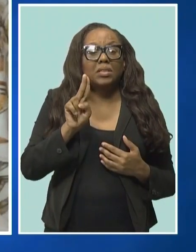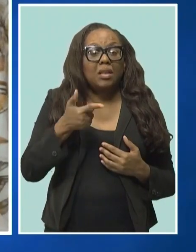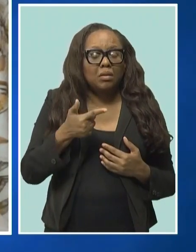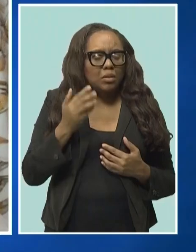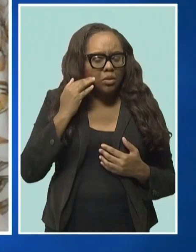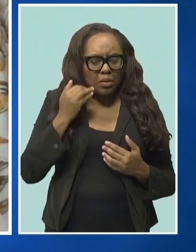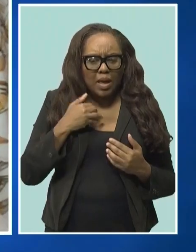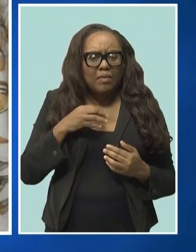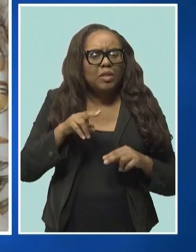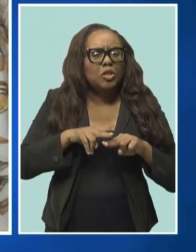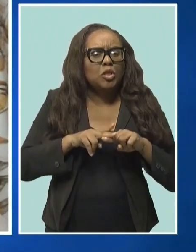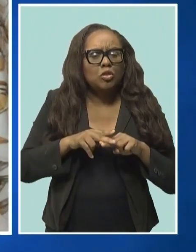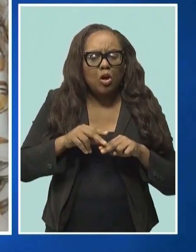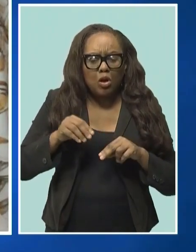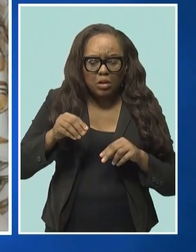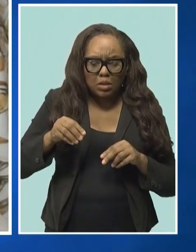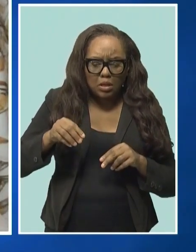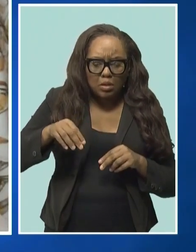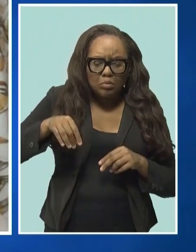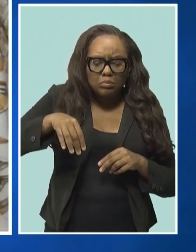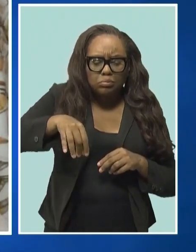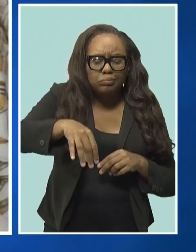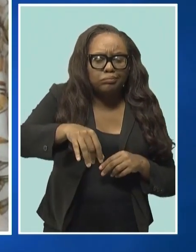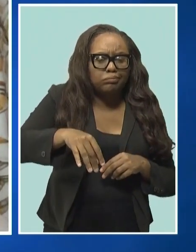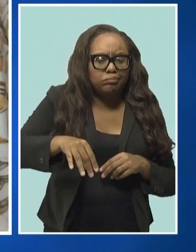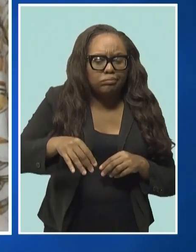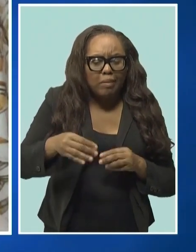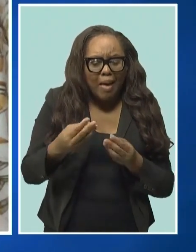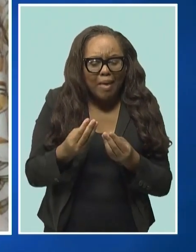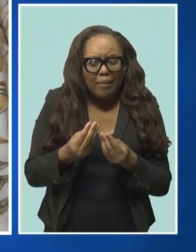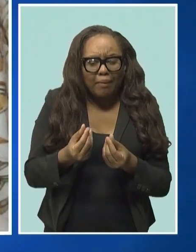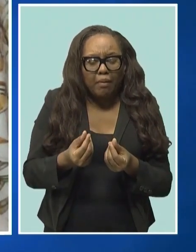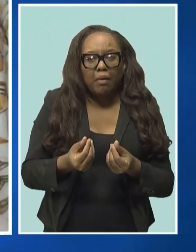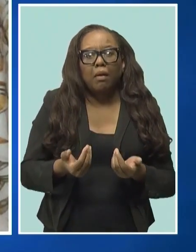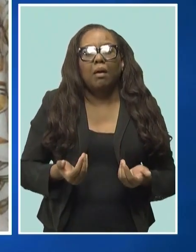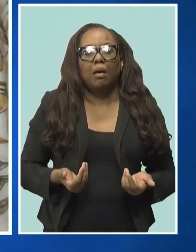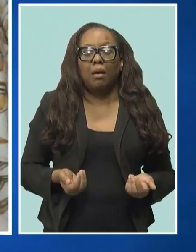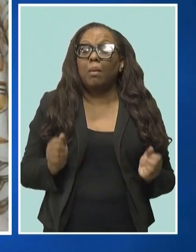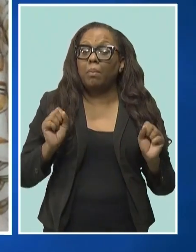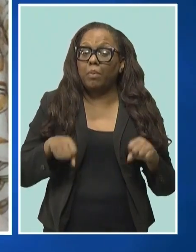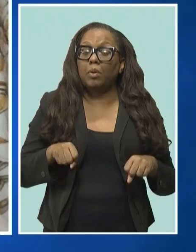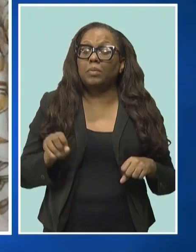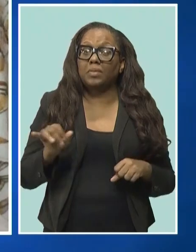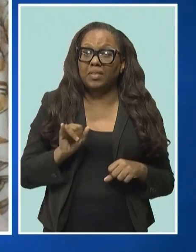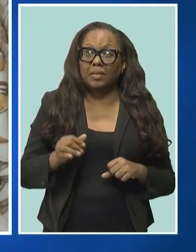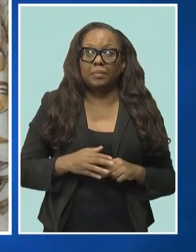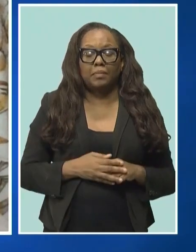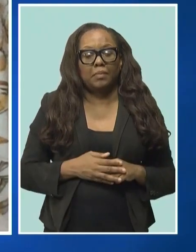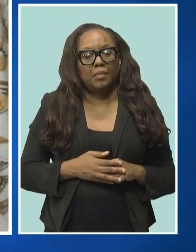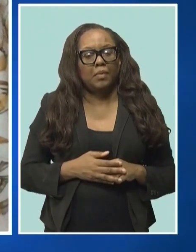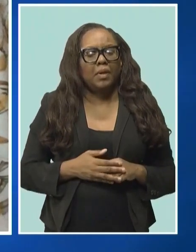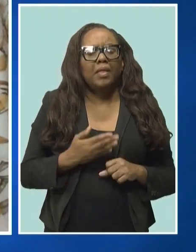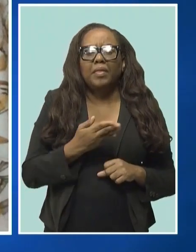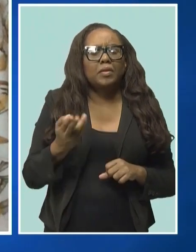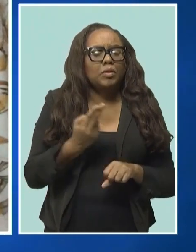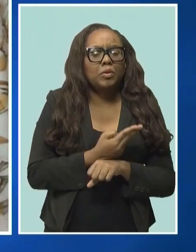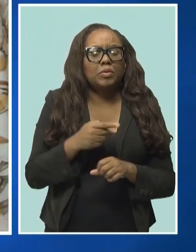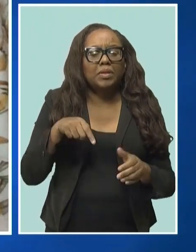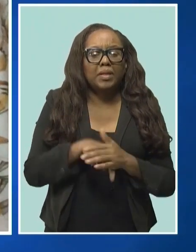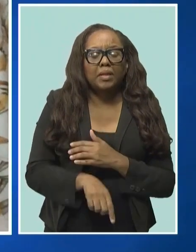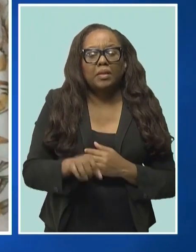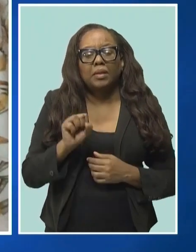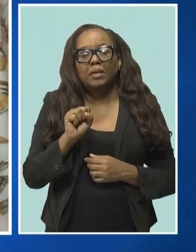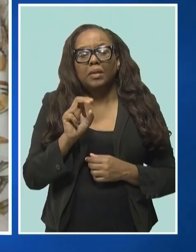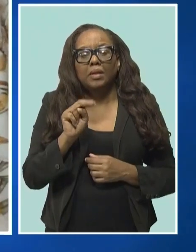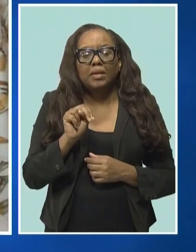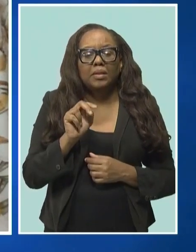apply vinegar. There is evidence that some of the snail baits and things like that are used can